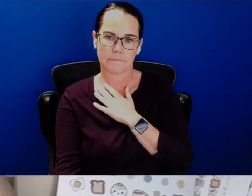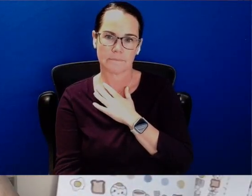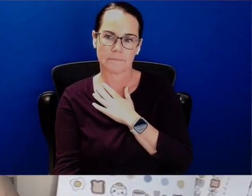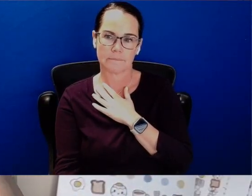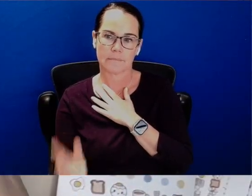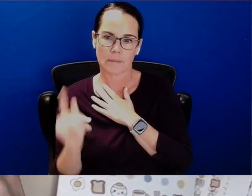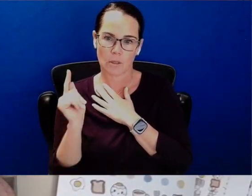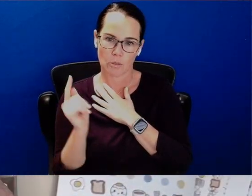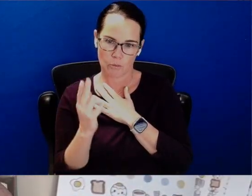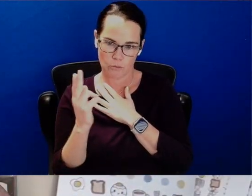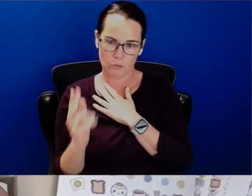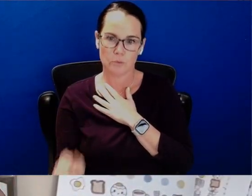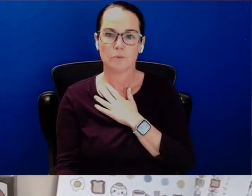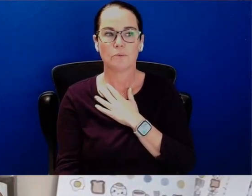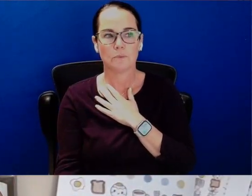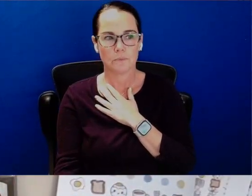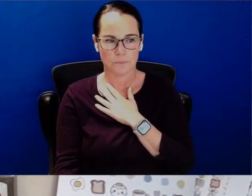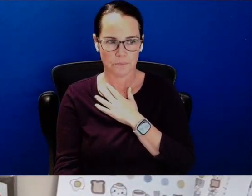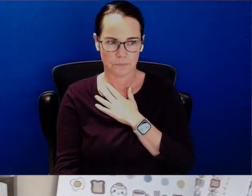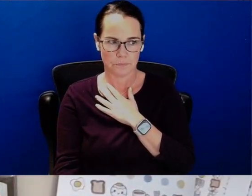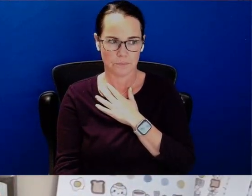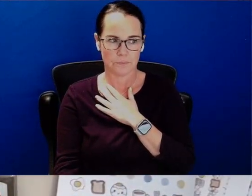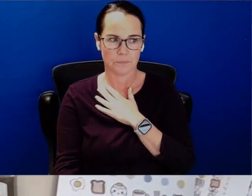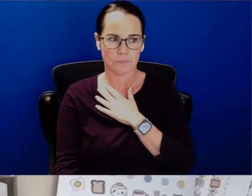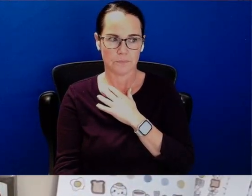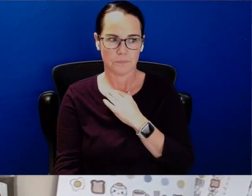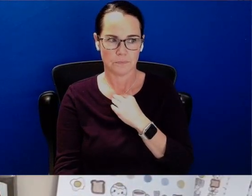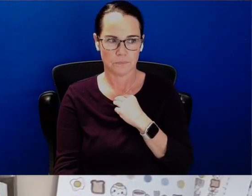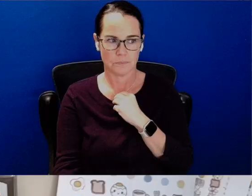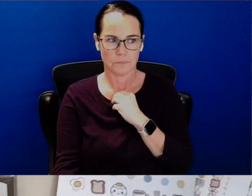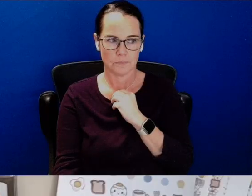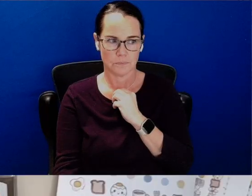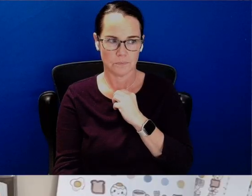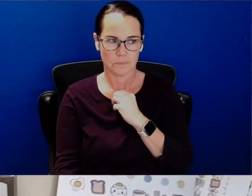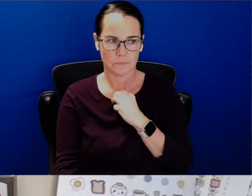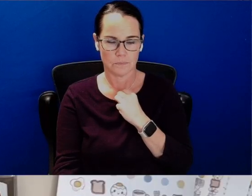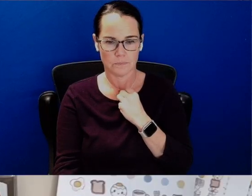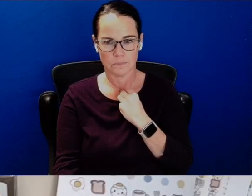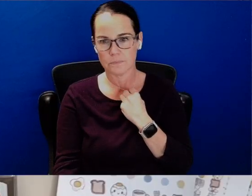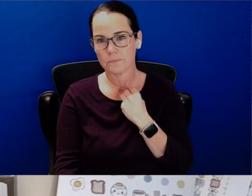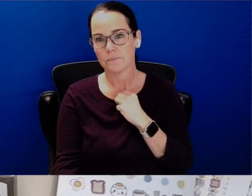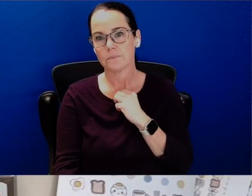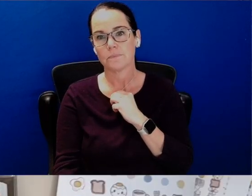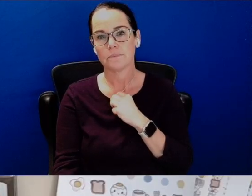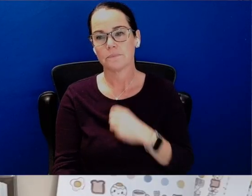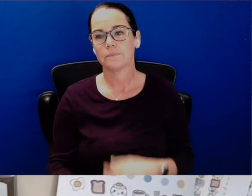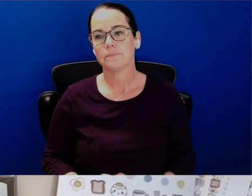Thursday,